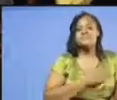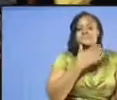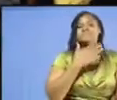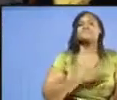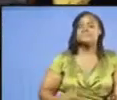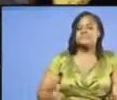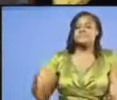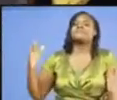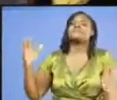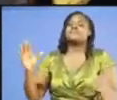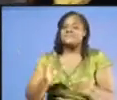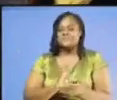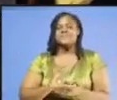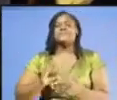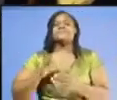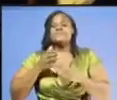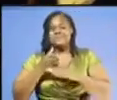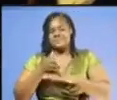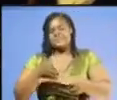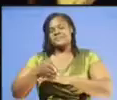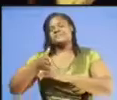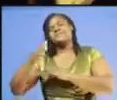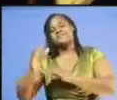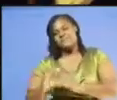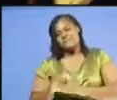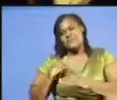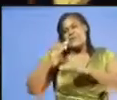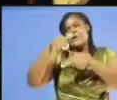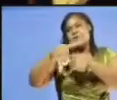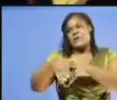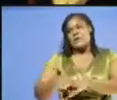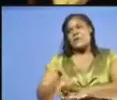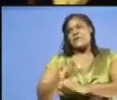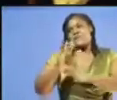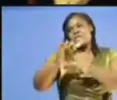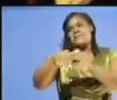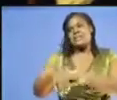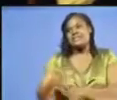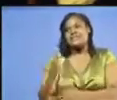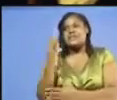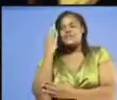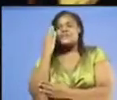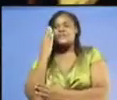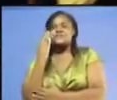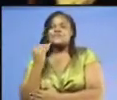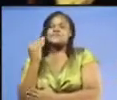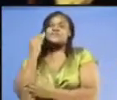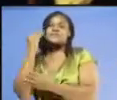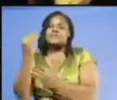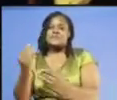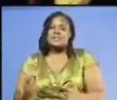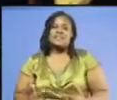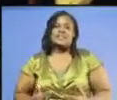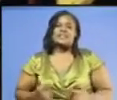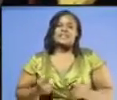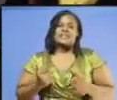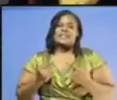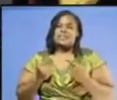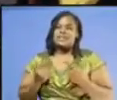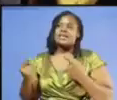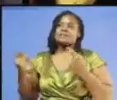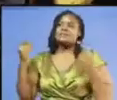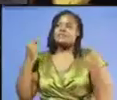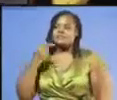You're taking your hope to the next level. You're picking up your praise to the next level. You're picking up